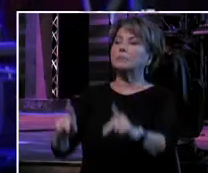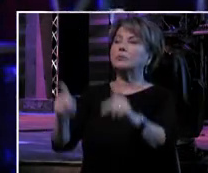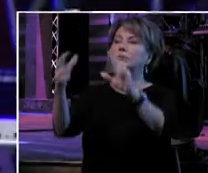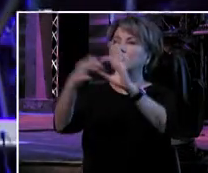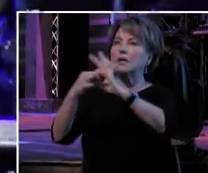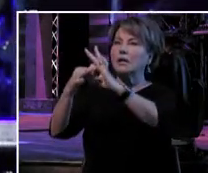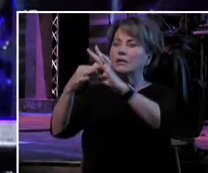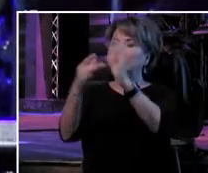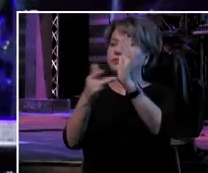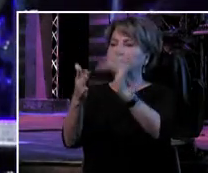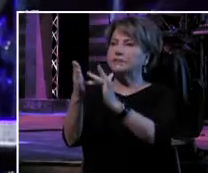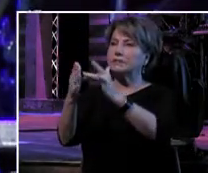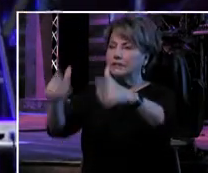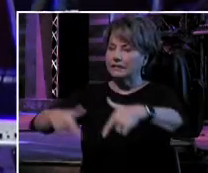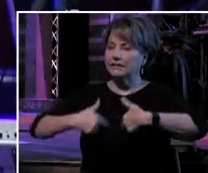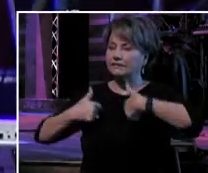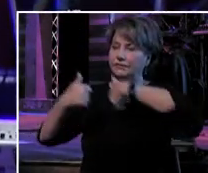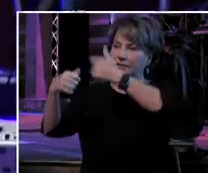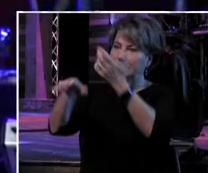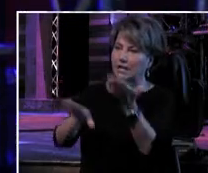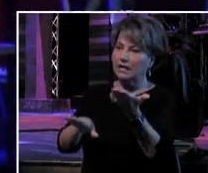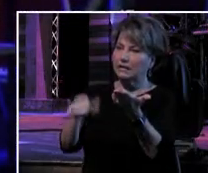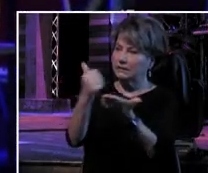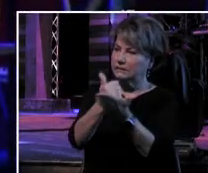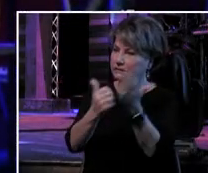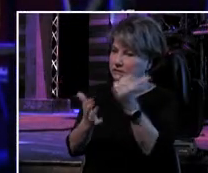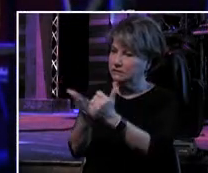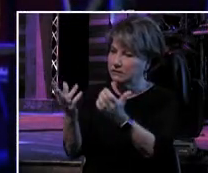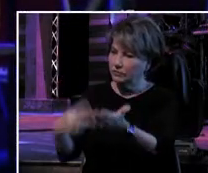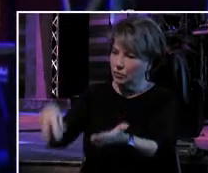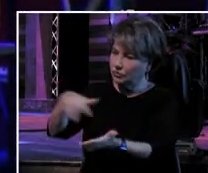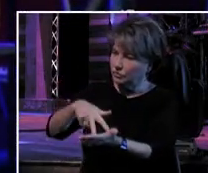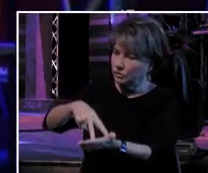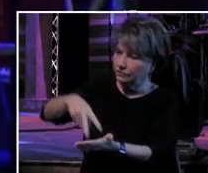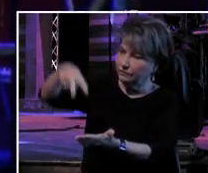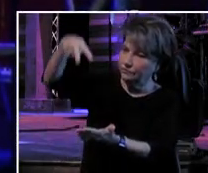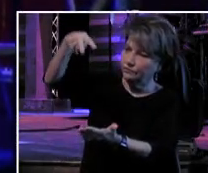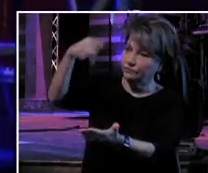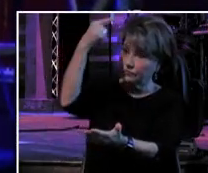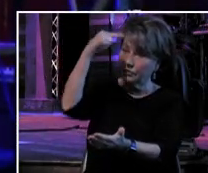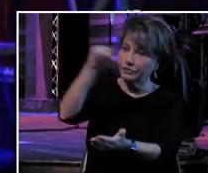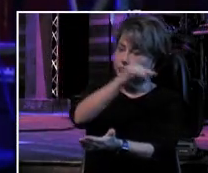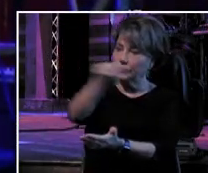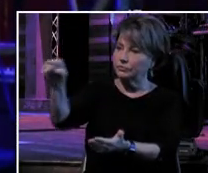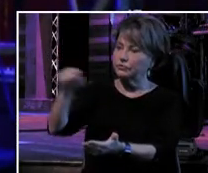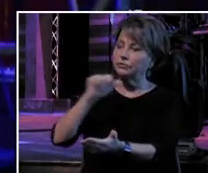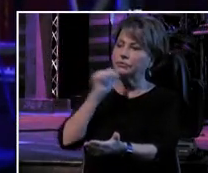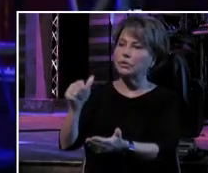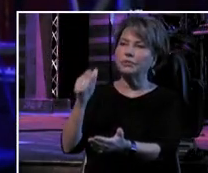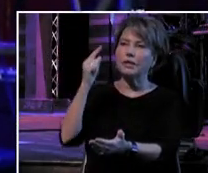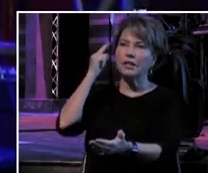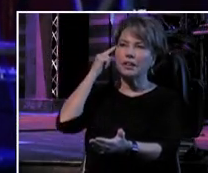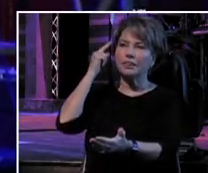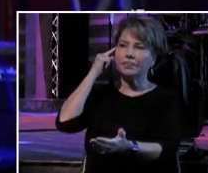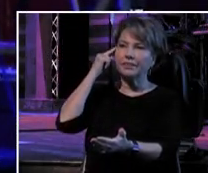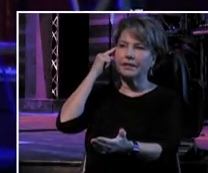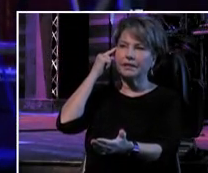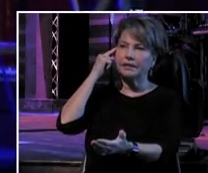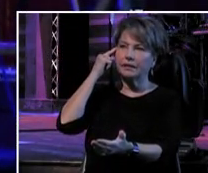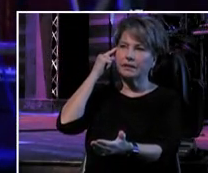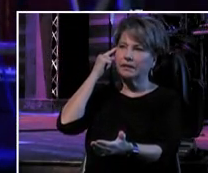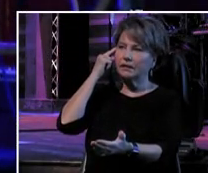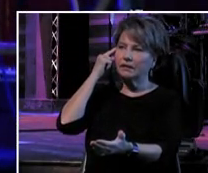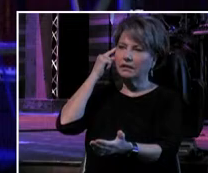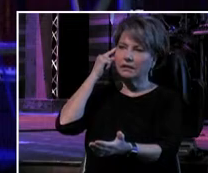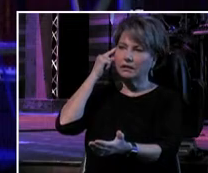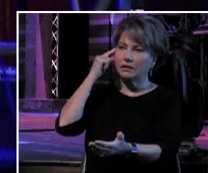He lived for you, he died for you, he rose again for you. Don't move beyond today without allowing Jesus